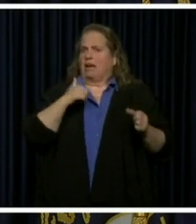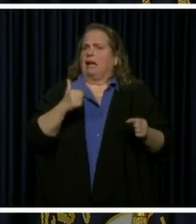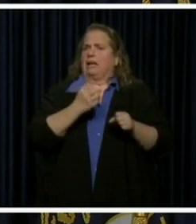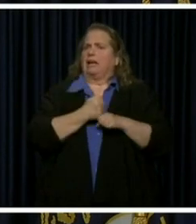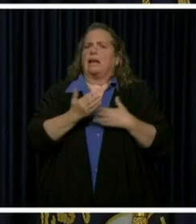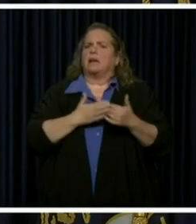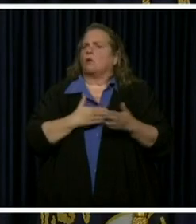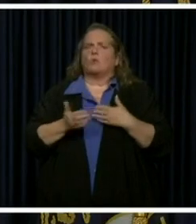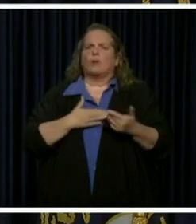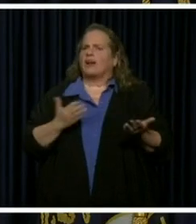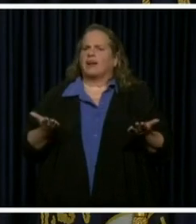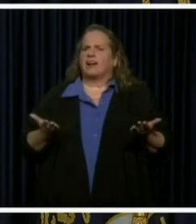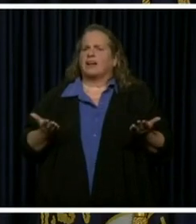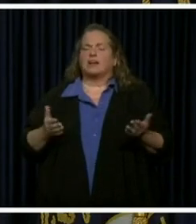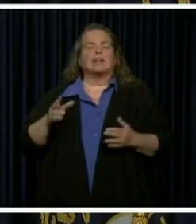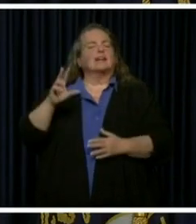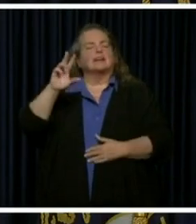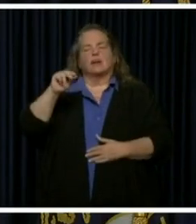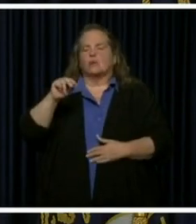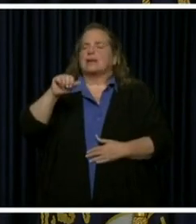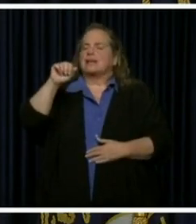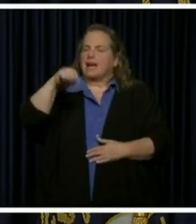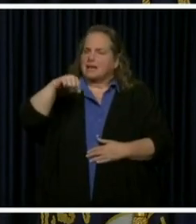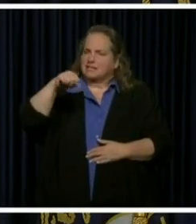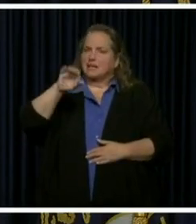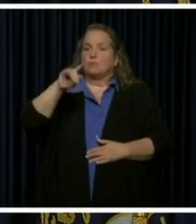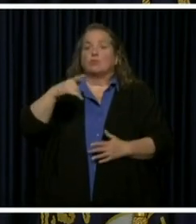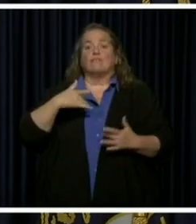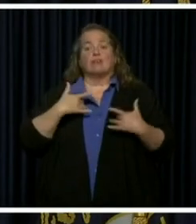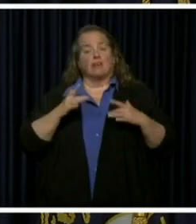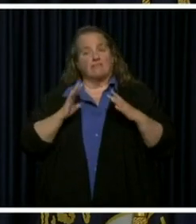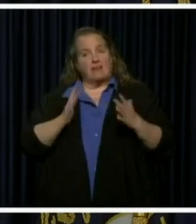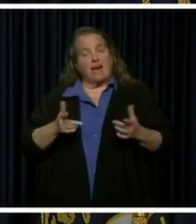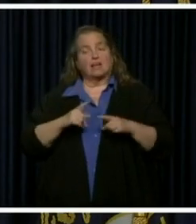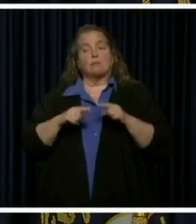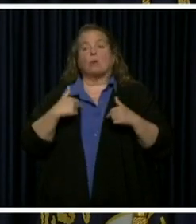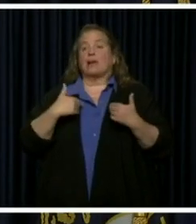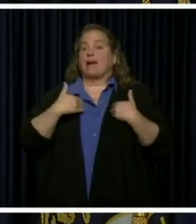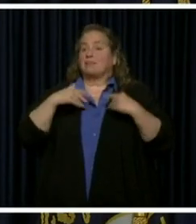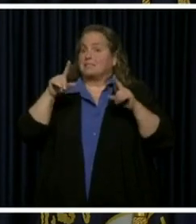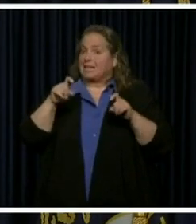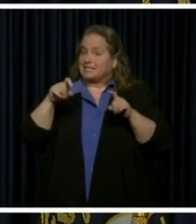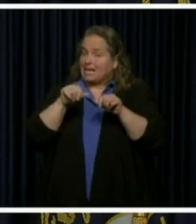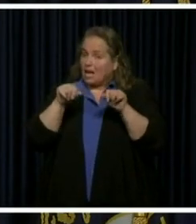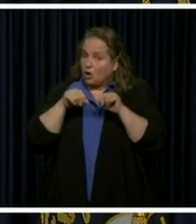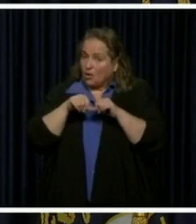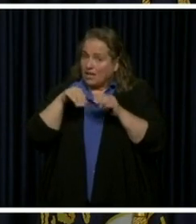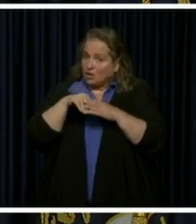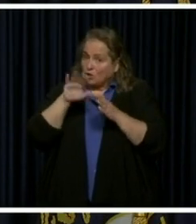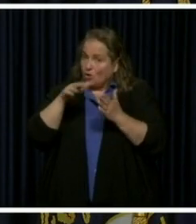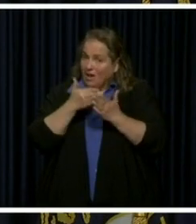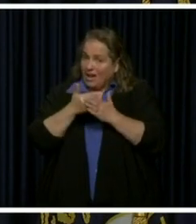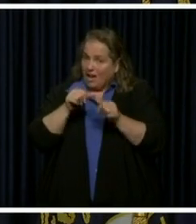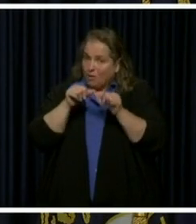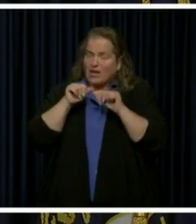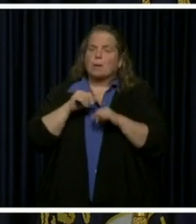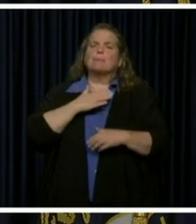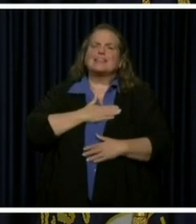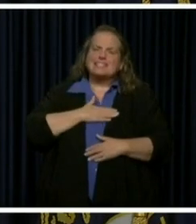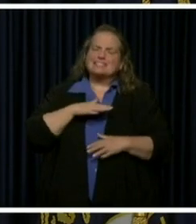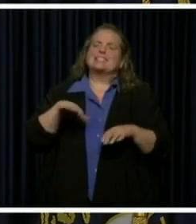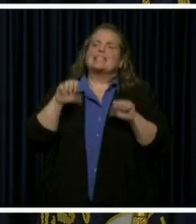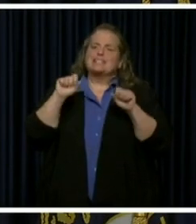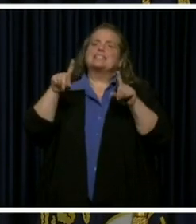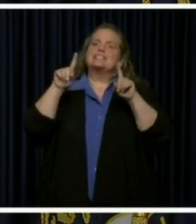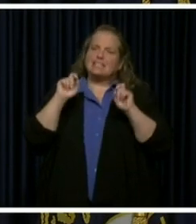Yes. If you are feeling well, but we have testing sites in your area, you need to get